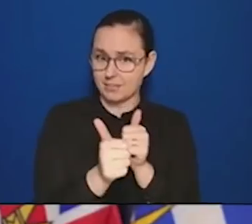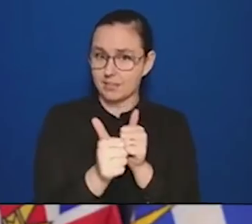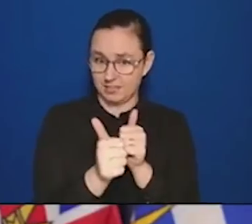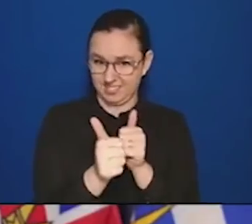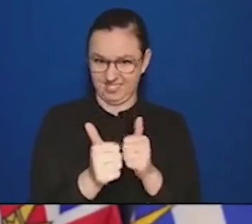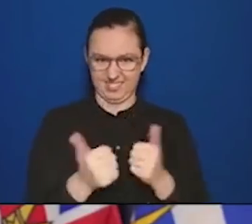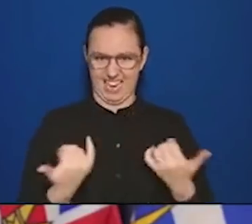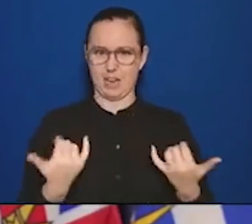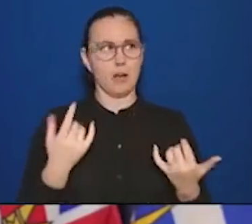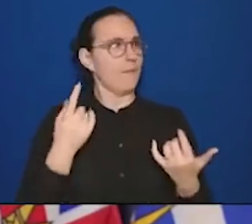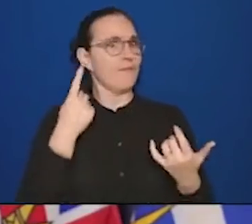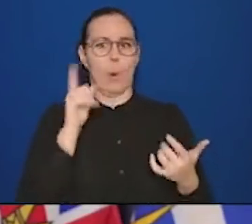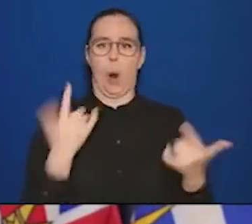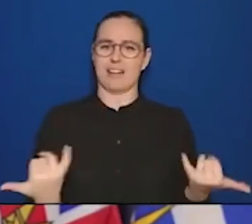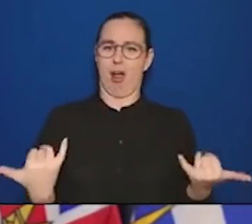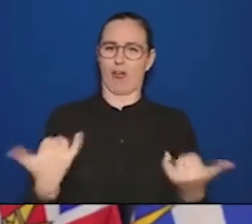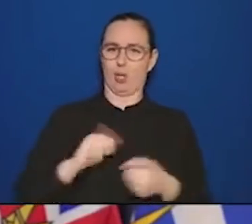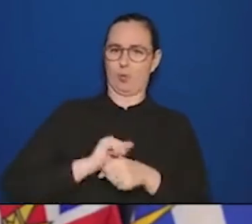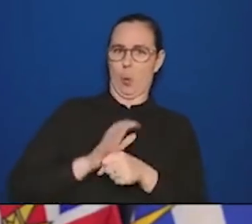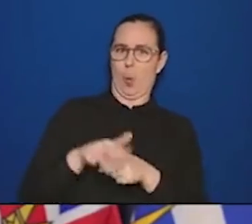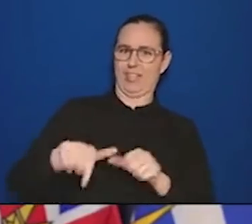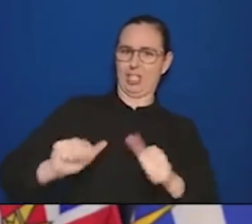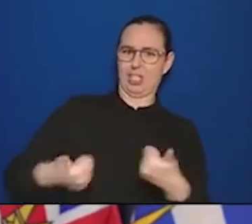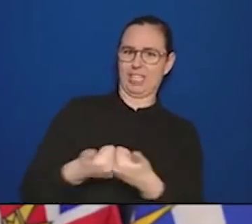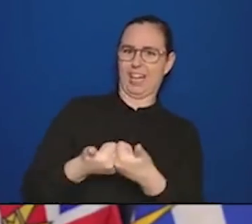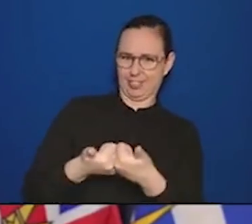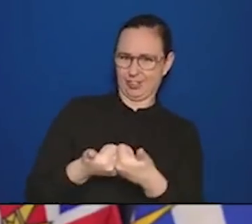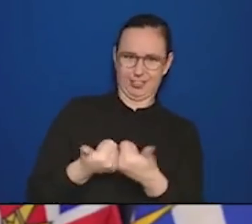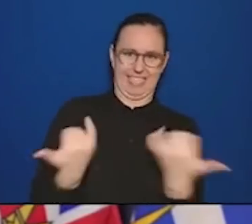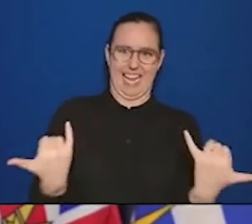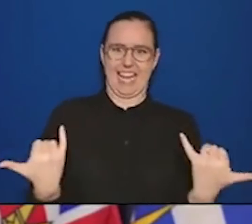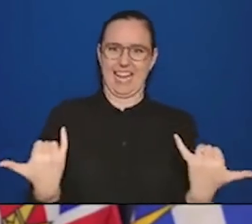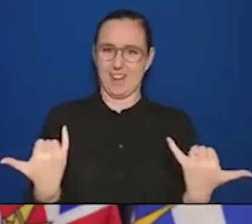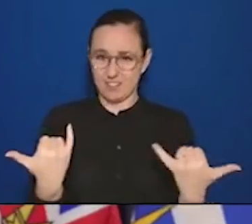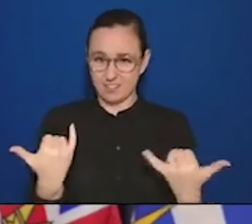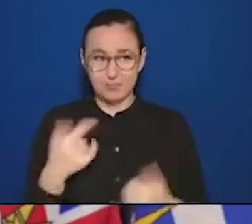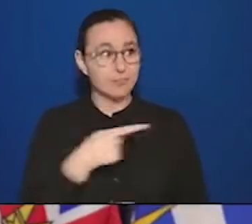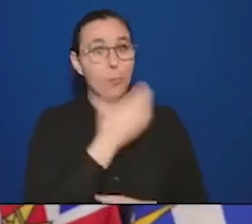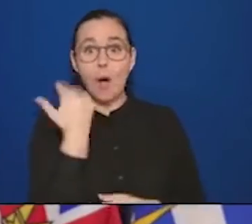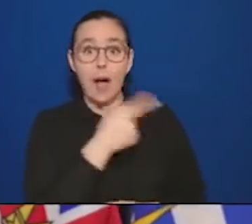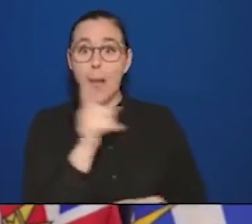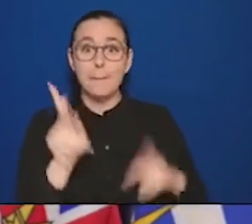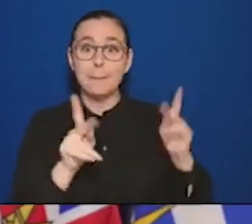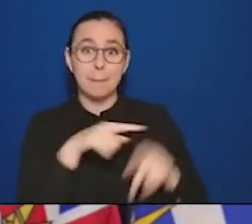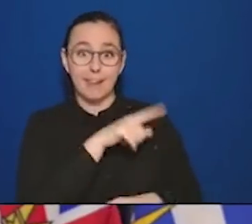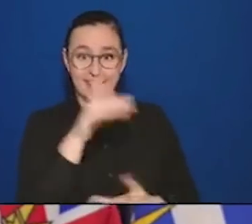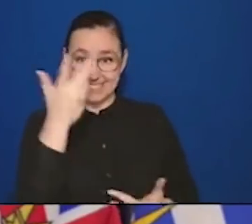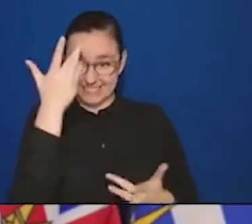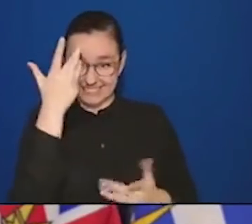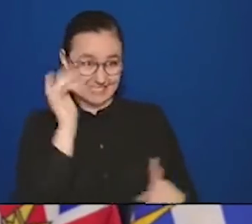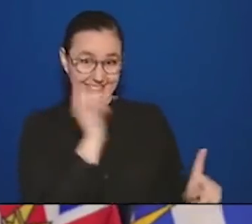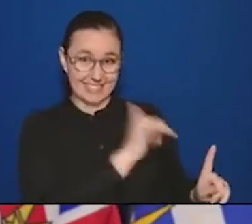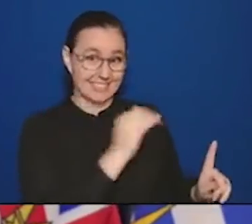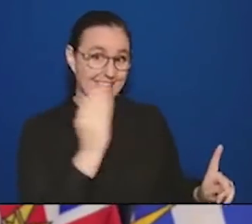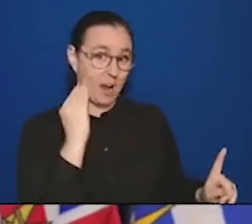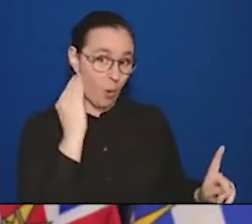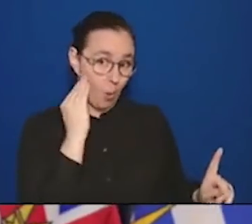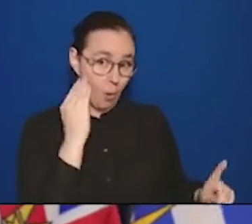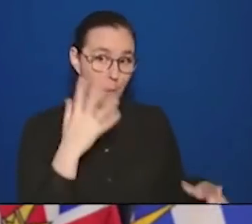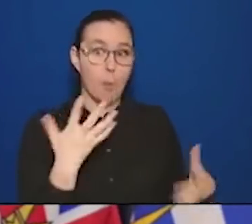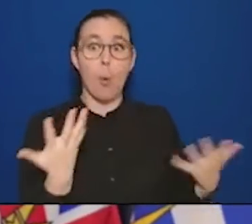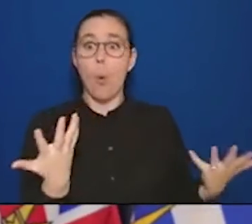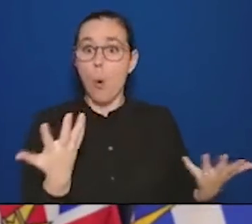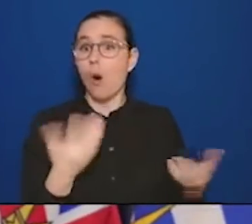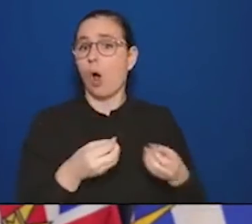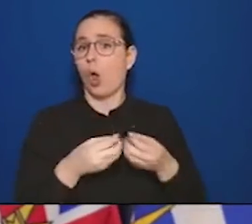where workers were forced to make a decision to go to work sick or stay home and lose pay, which many of them could not afford to